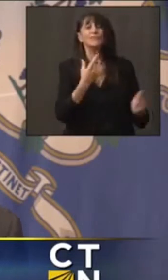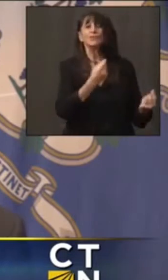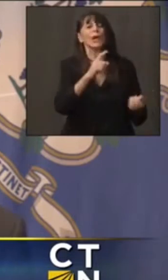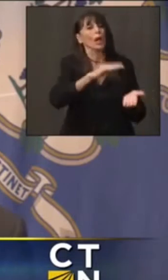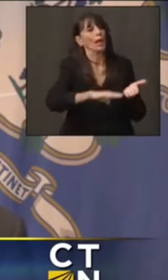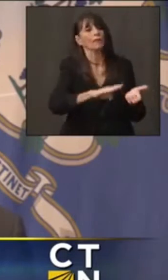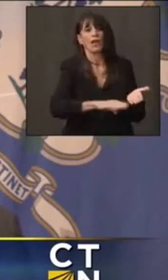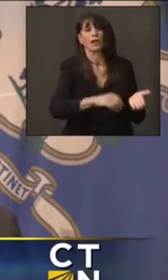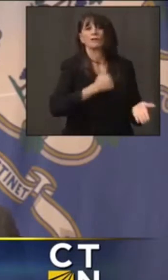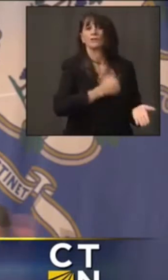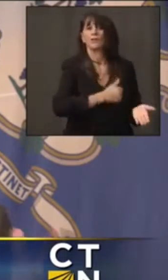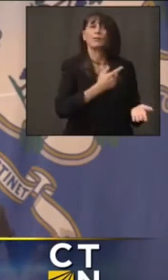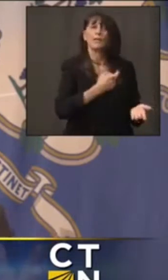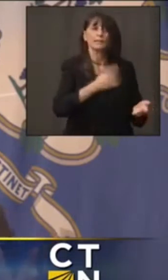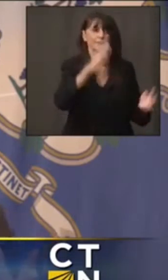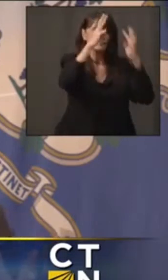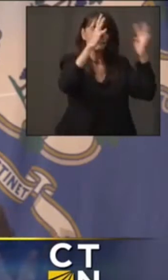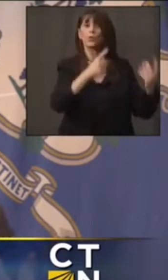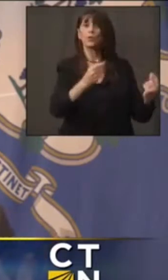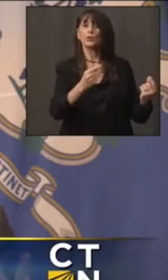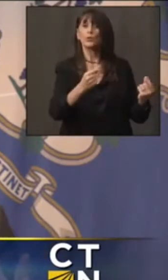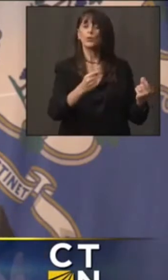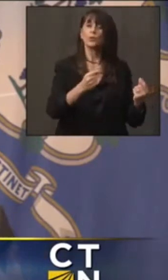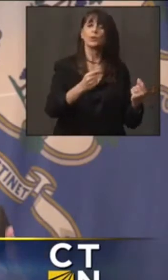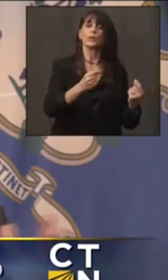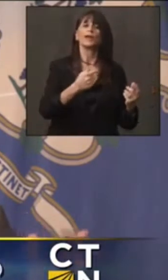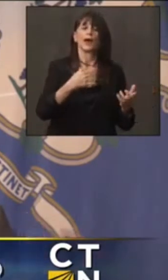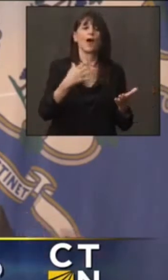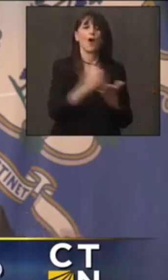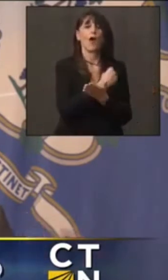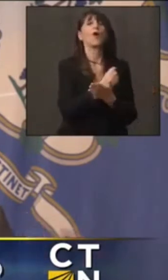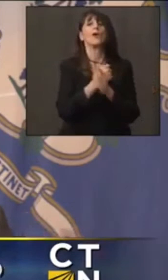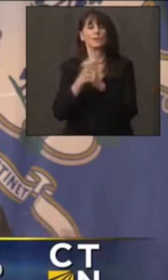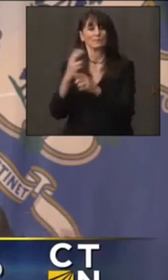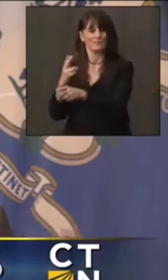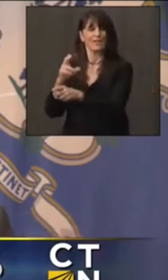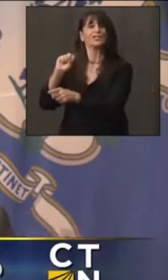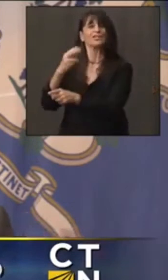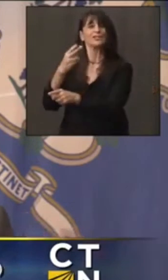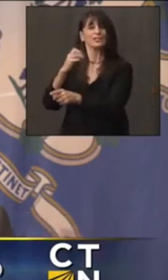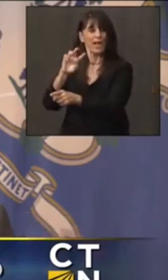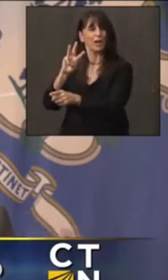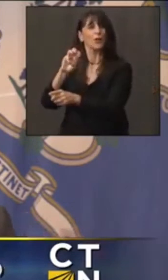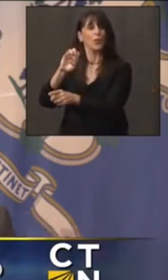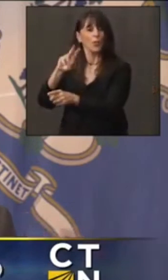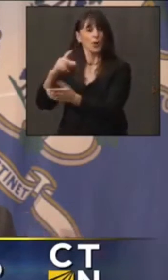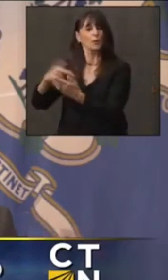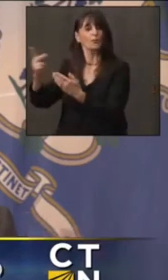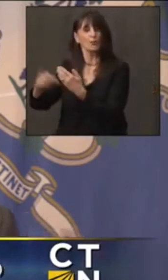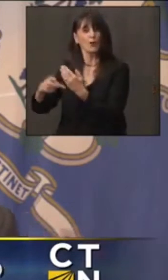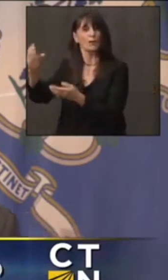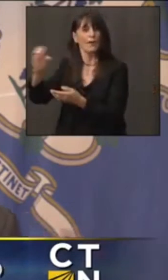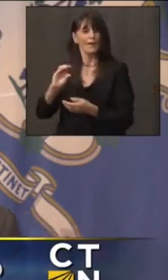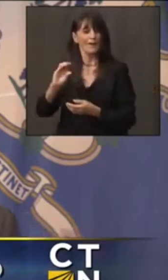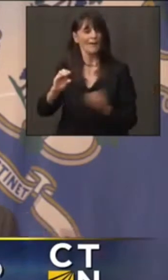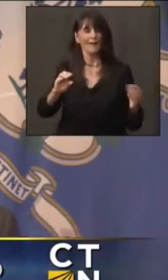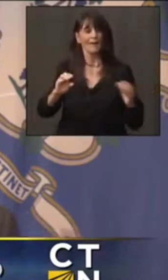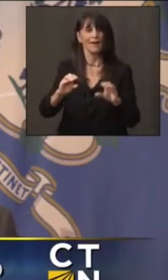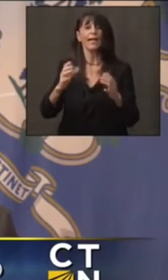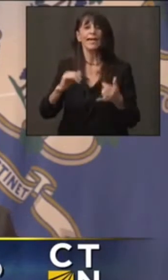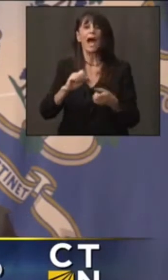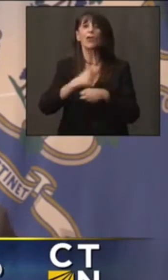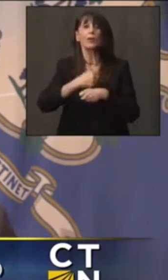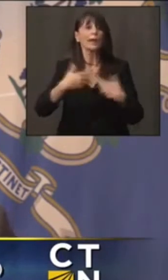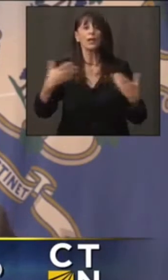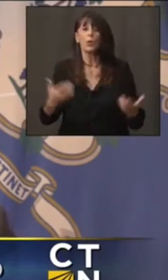really been entrepreneurial. A, they're taking advantage of the Shared Work Program, and B, they're starting to make masks and gowns right